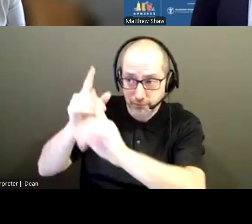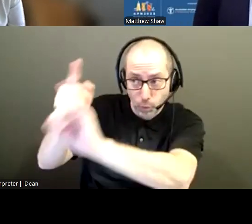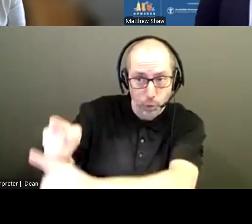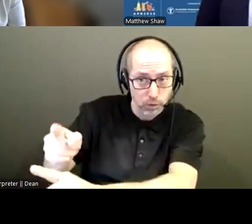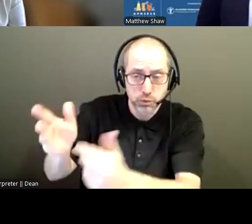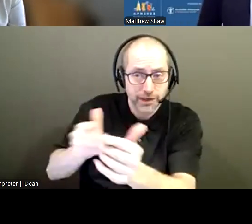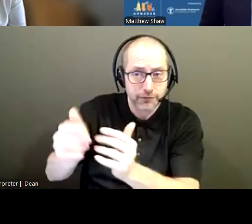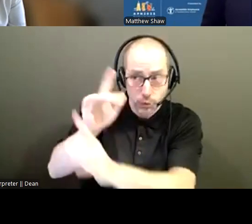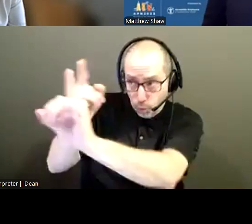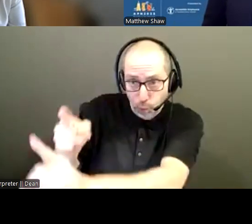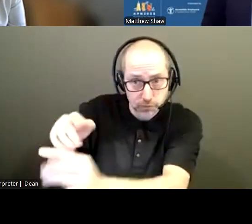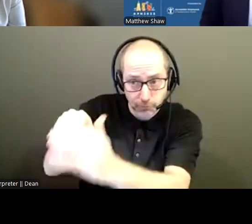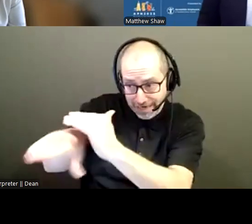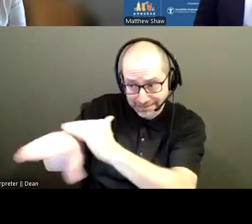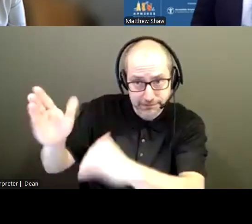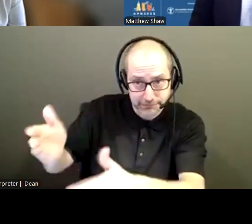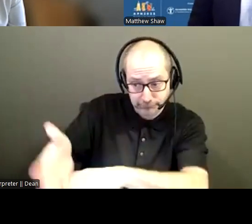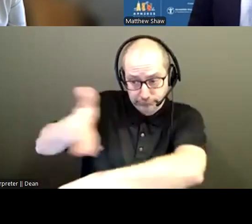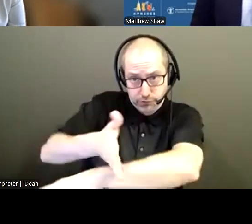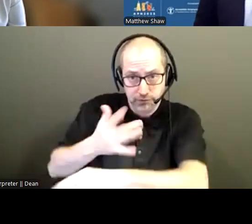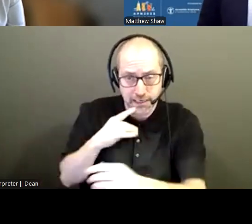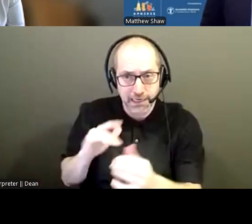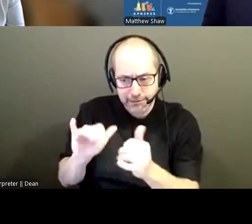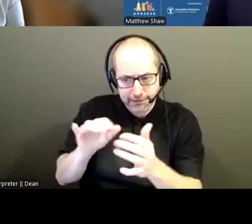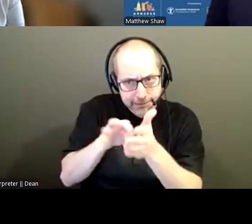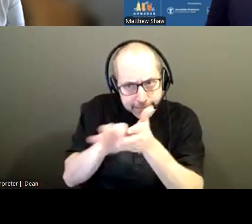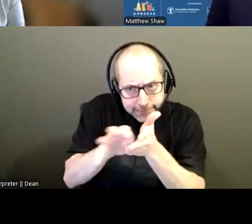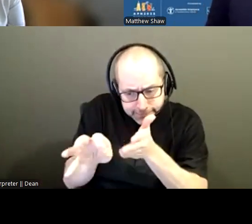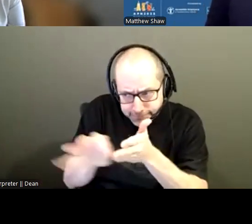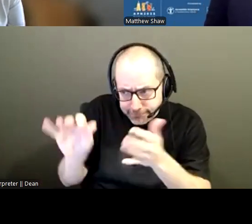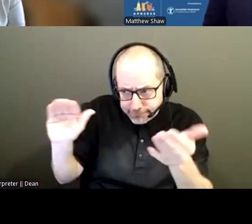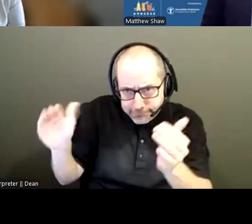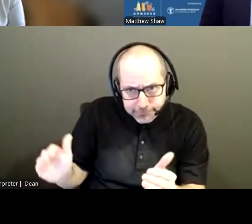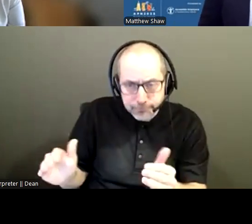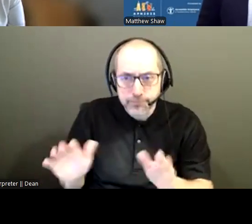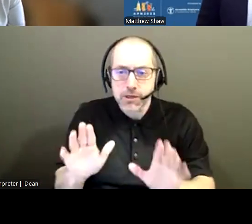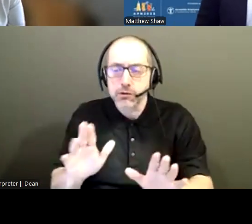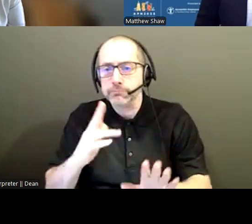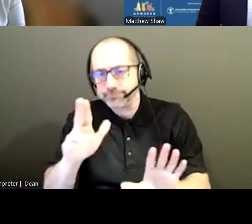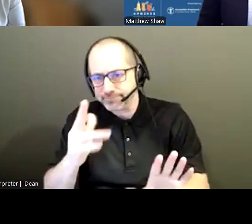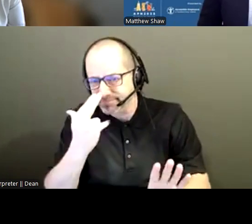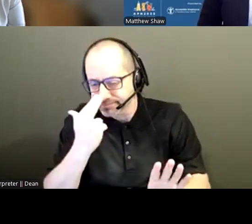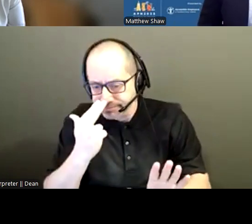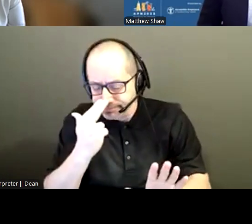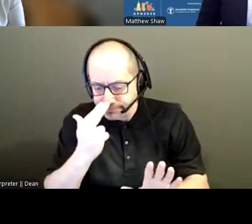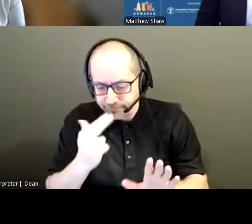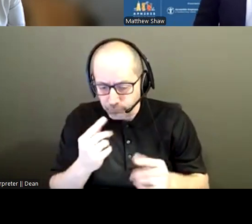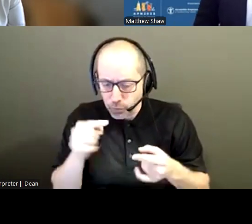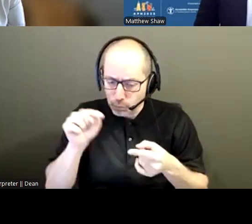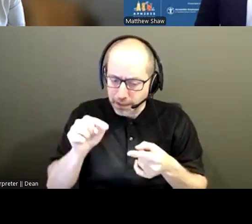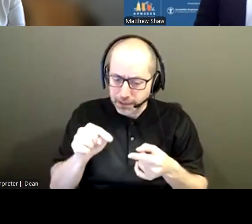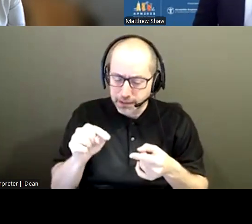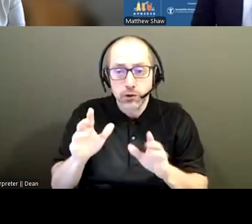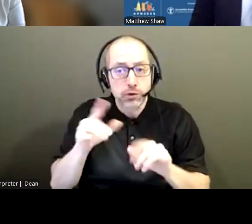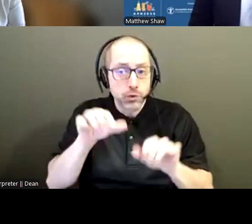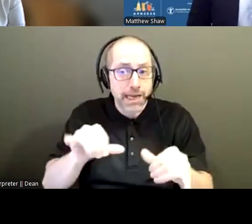be. And so one of the funny dynamics of this is that there's lots of things you can